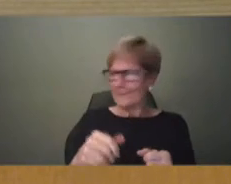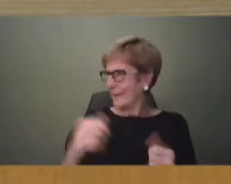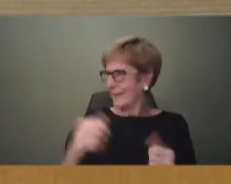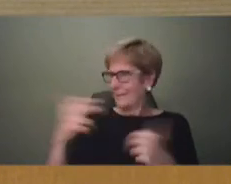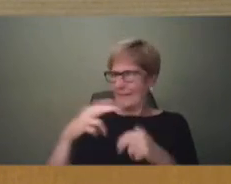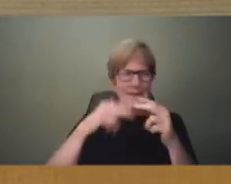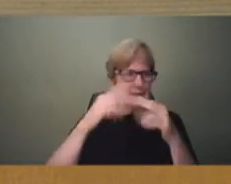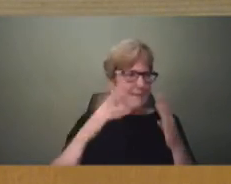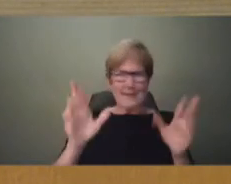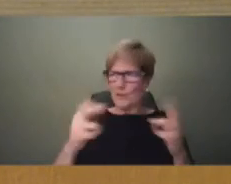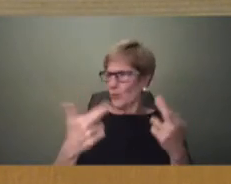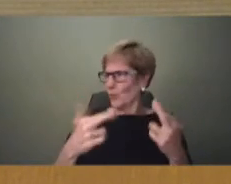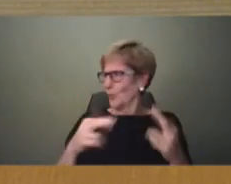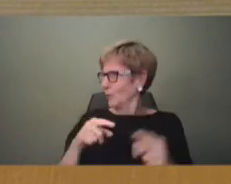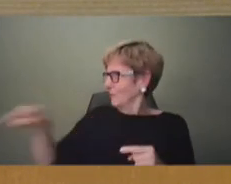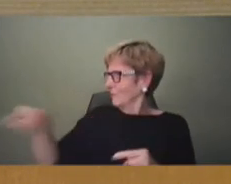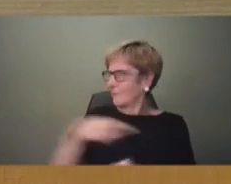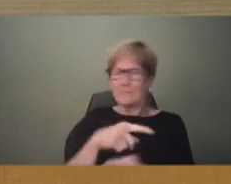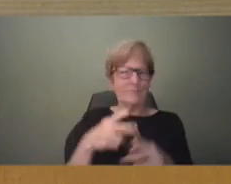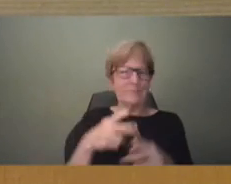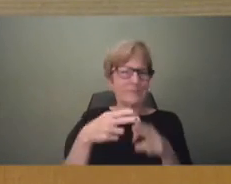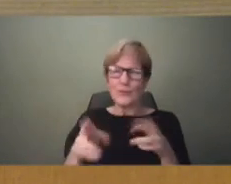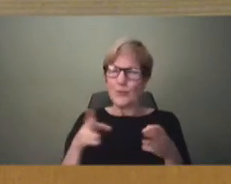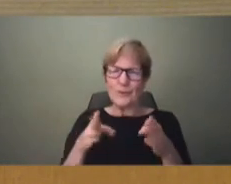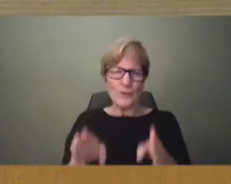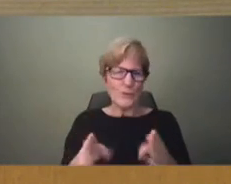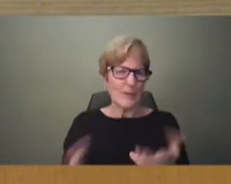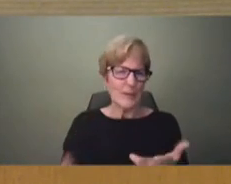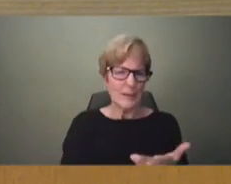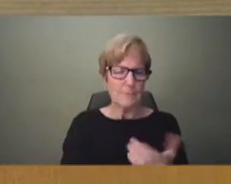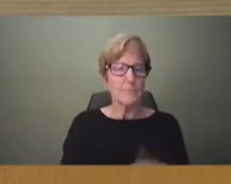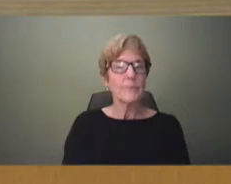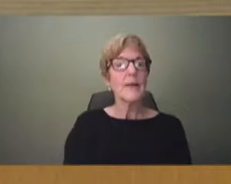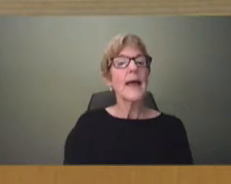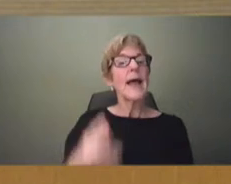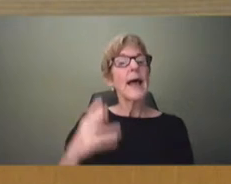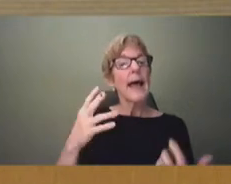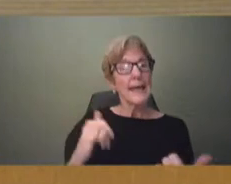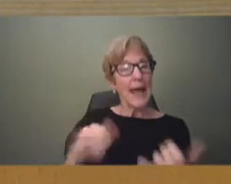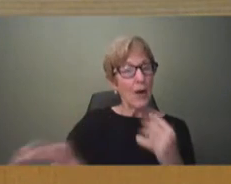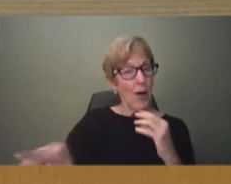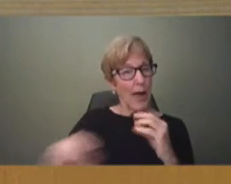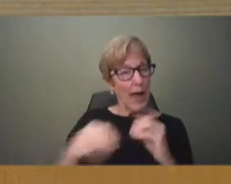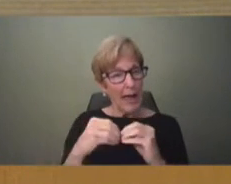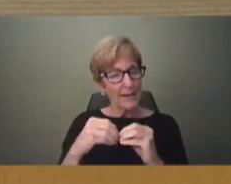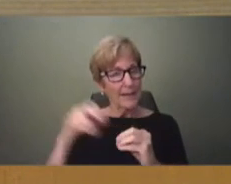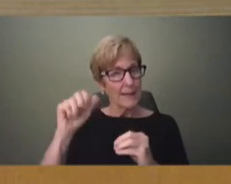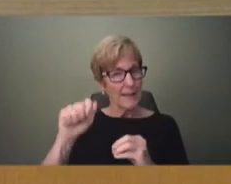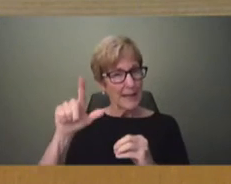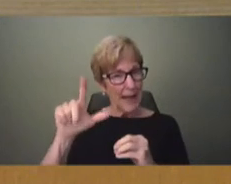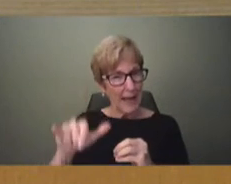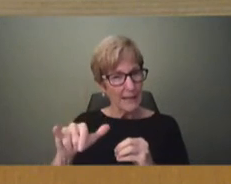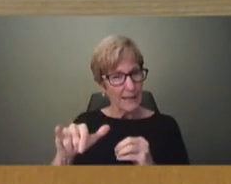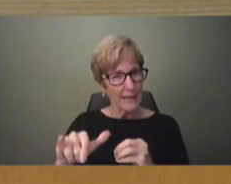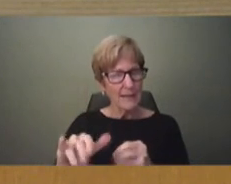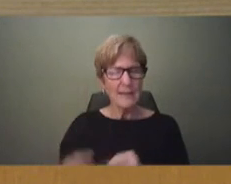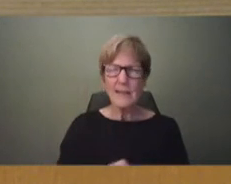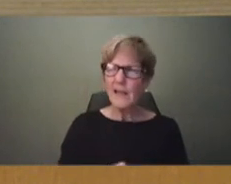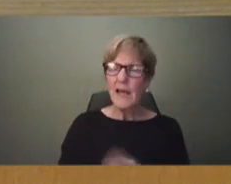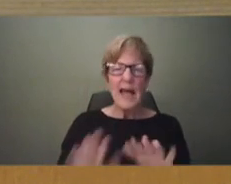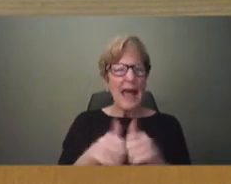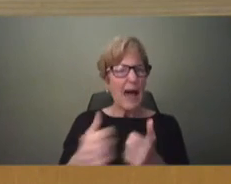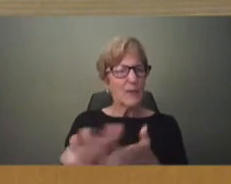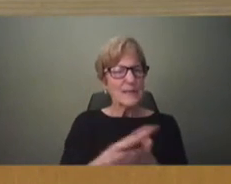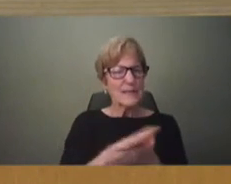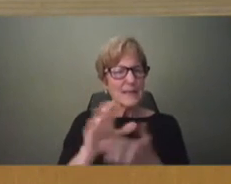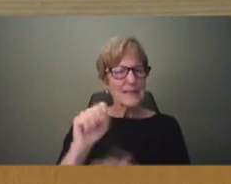distance of this this room and now you're talking about putting in alleyway how is sanitation going to get in there